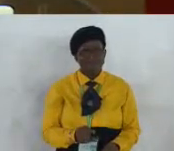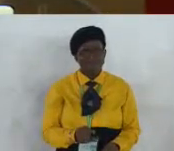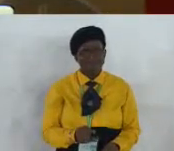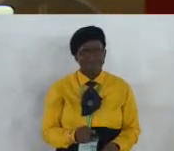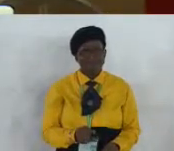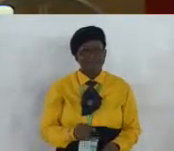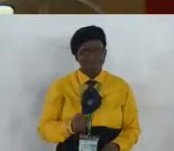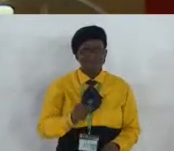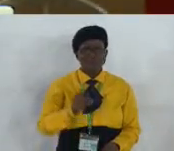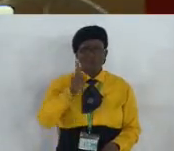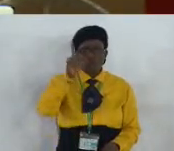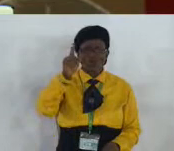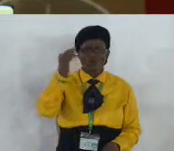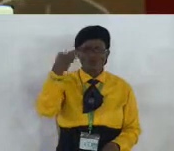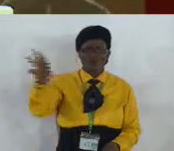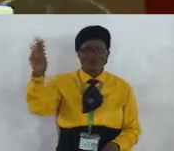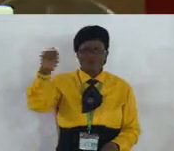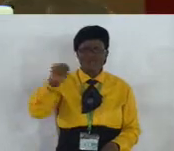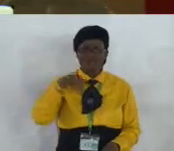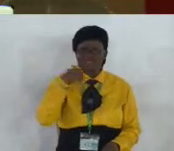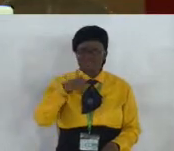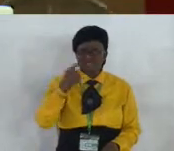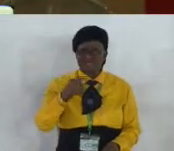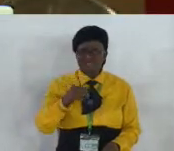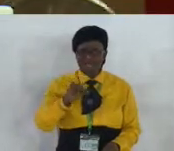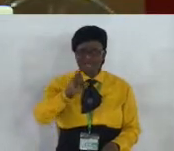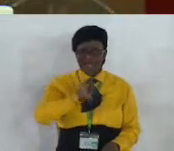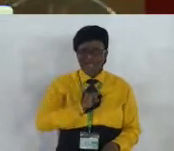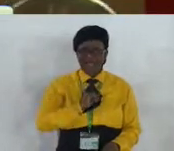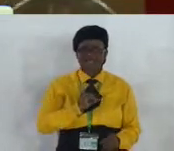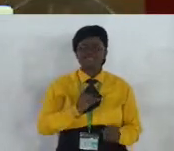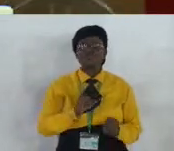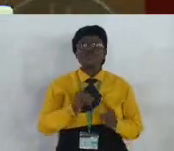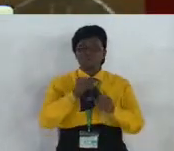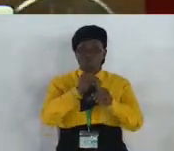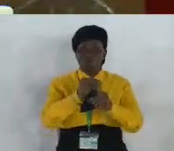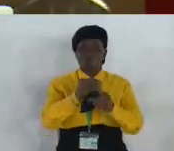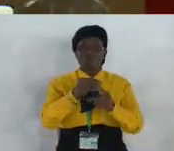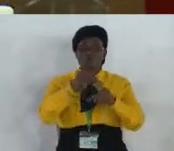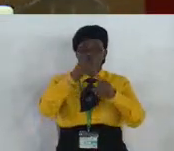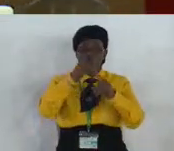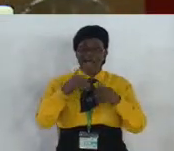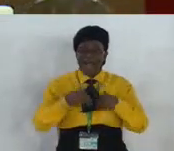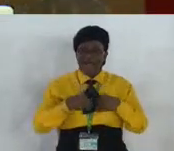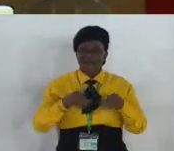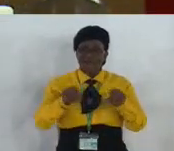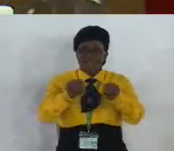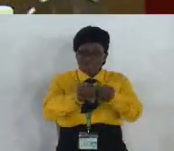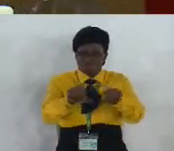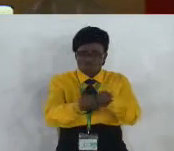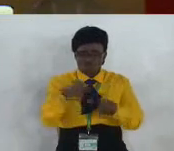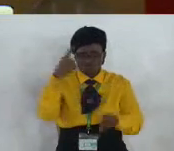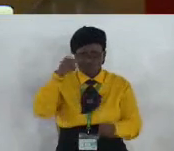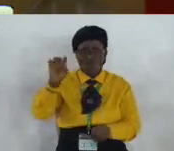said, and then one of them said, "I too have a pair of shoes for Christmas."